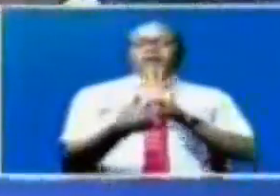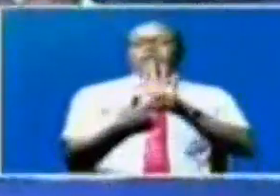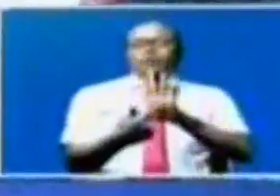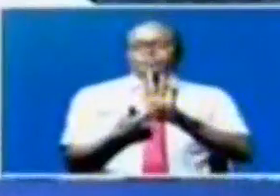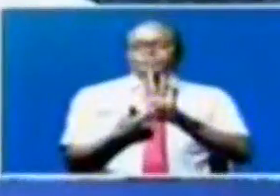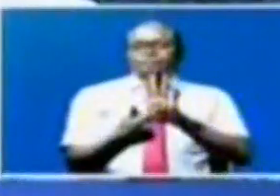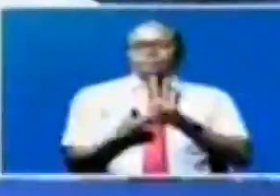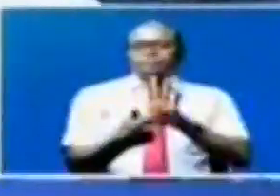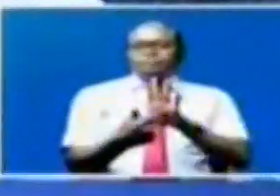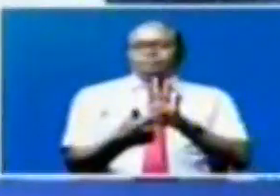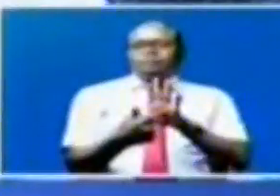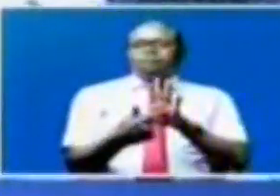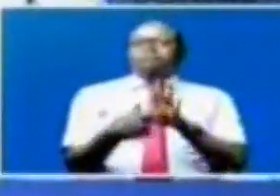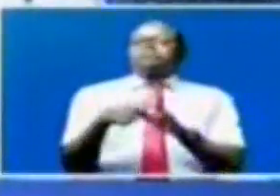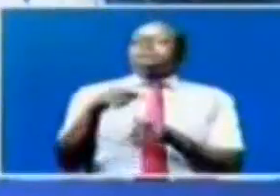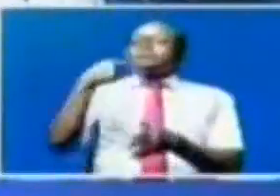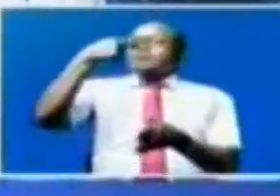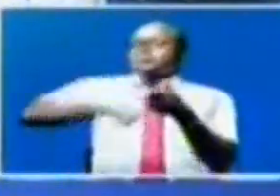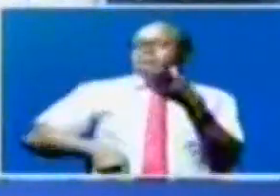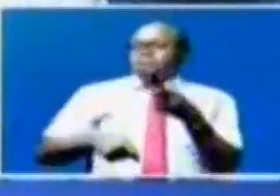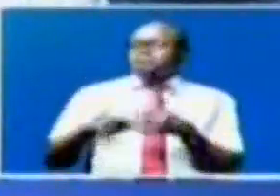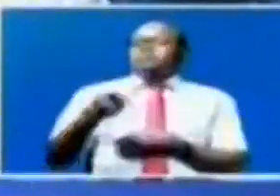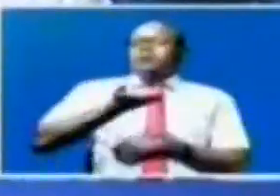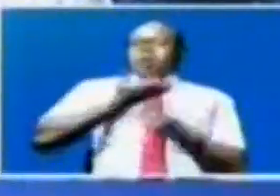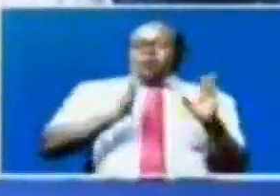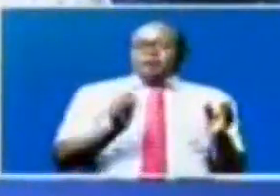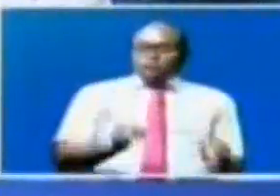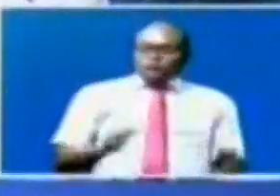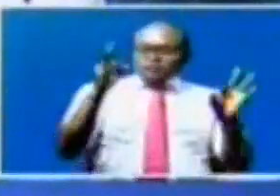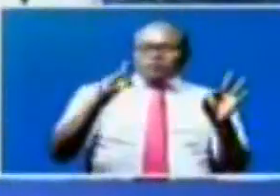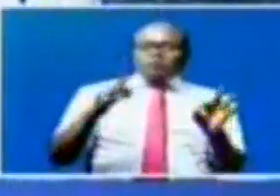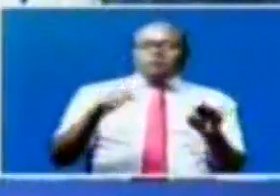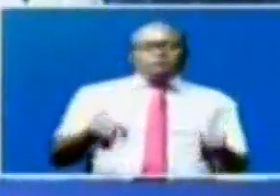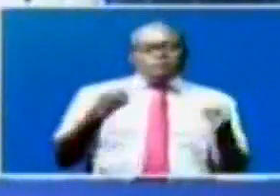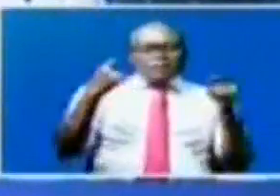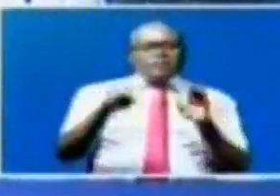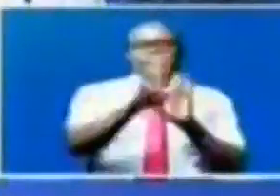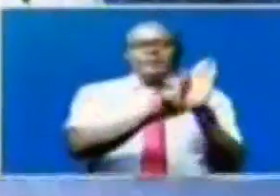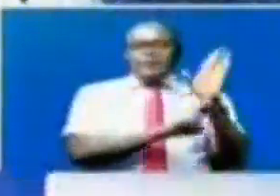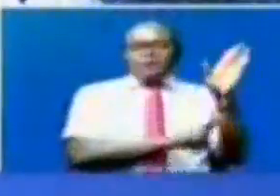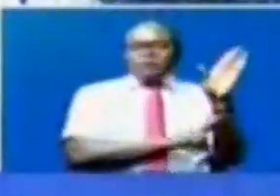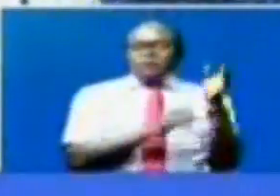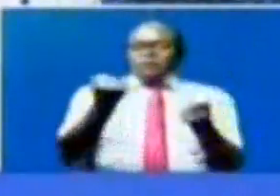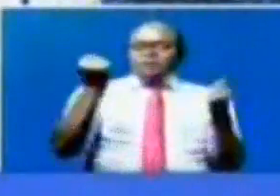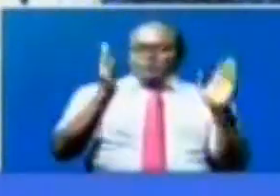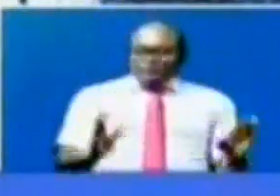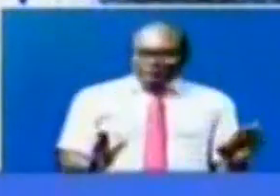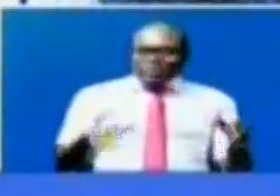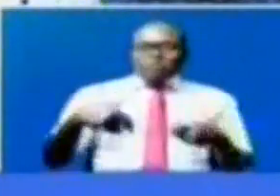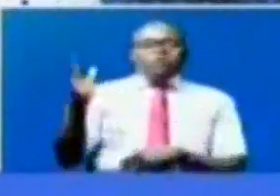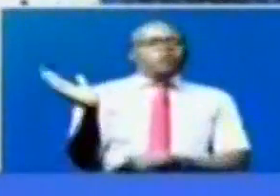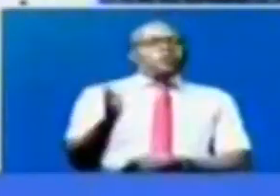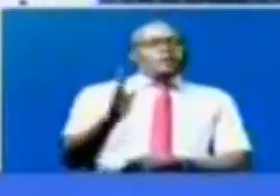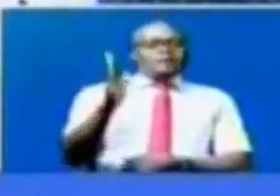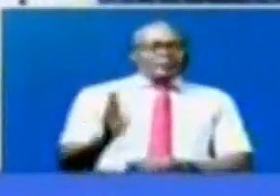outlined. Charging vehicle owners and SACCO companies officials for traffic violations of driver or conductor,